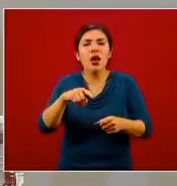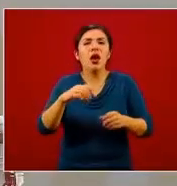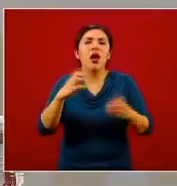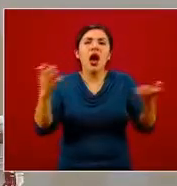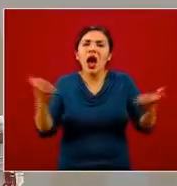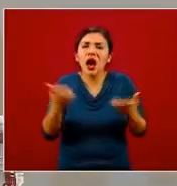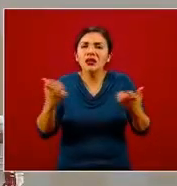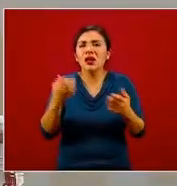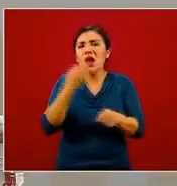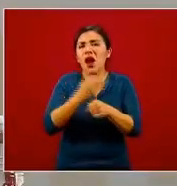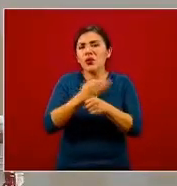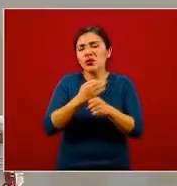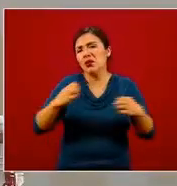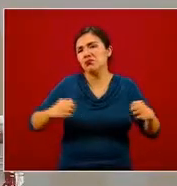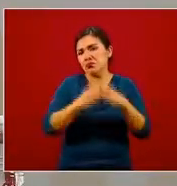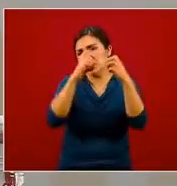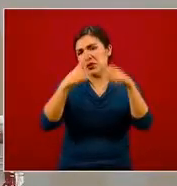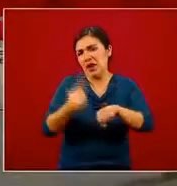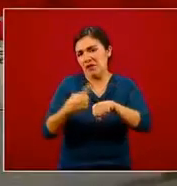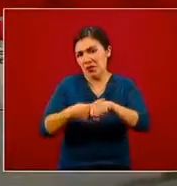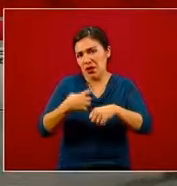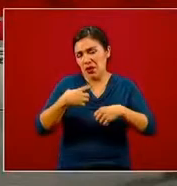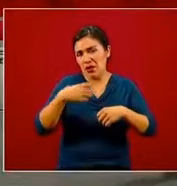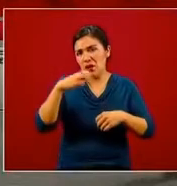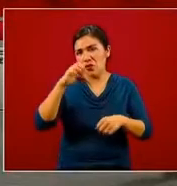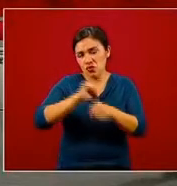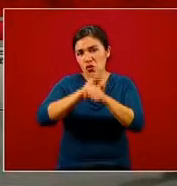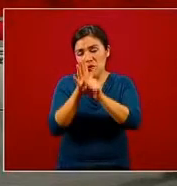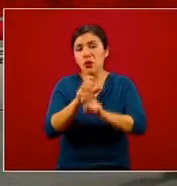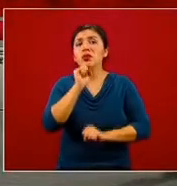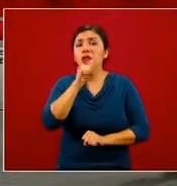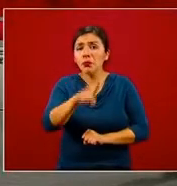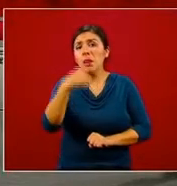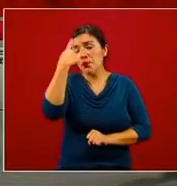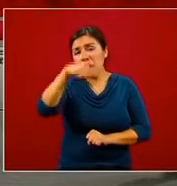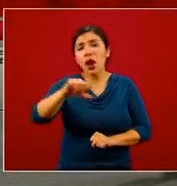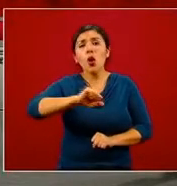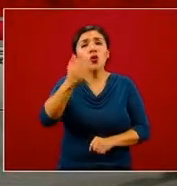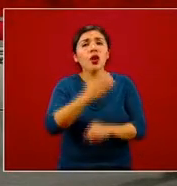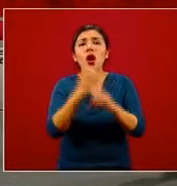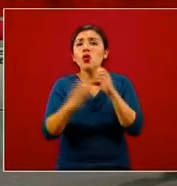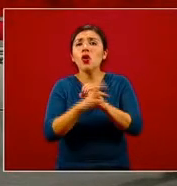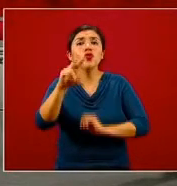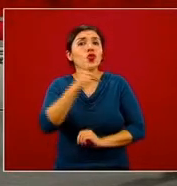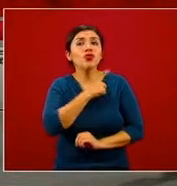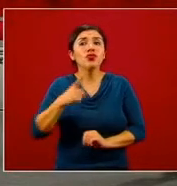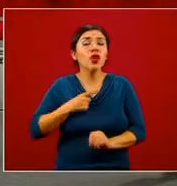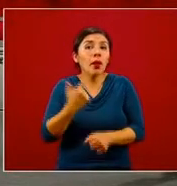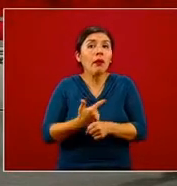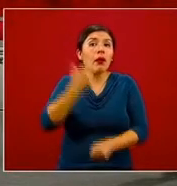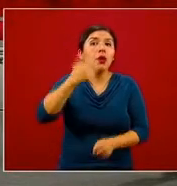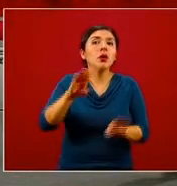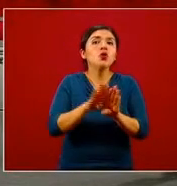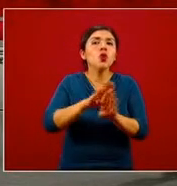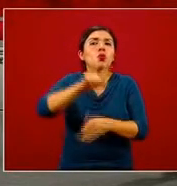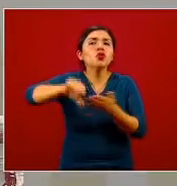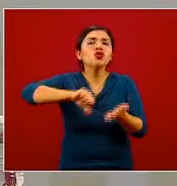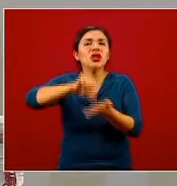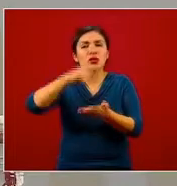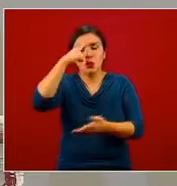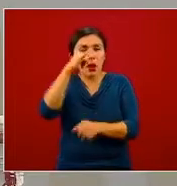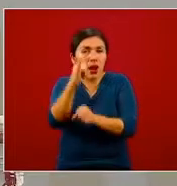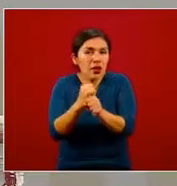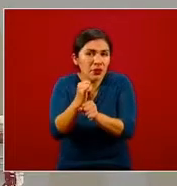into account the specific situations of each of the entities that are involved in some of those substantial